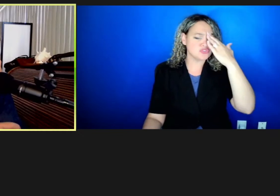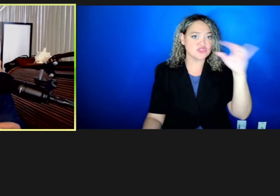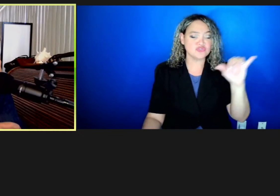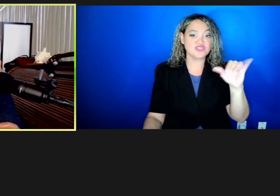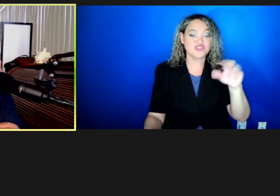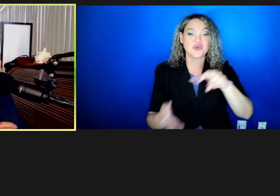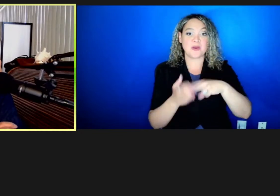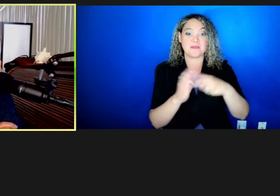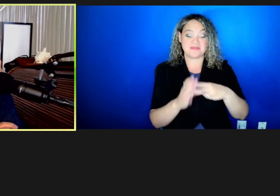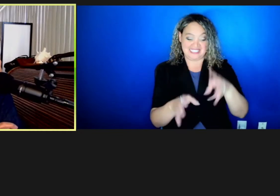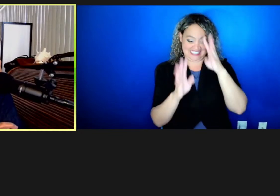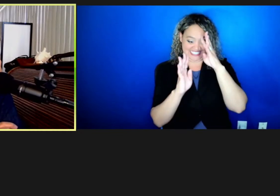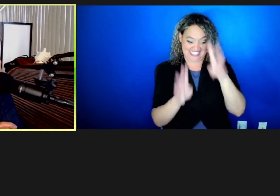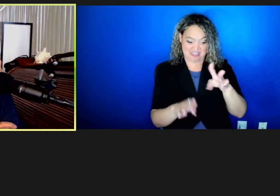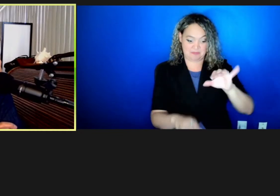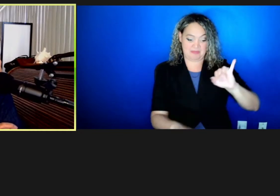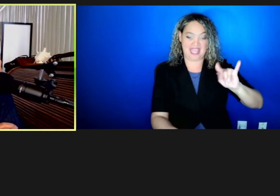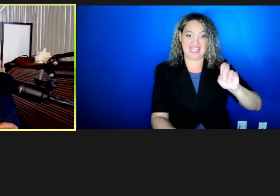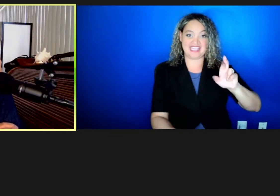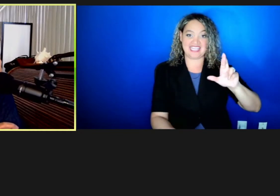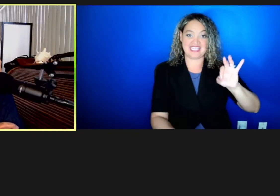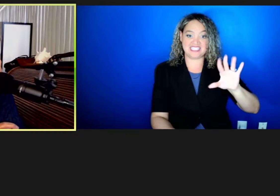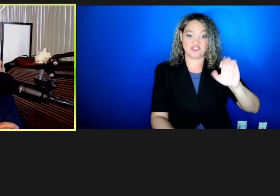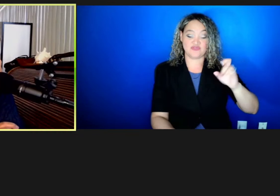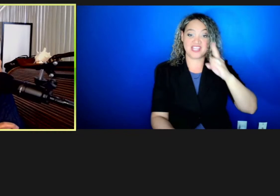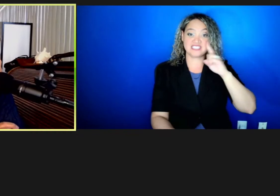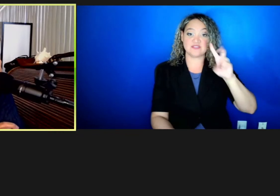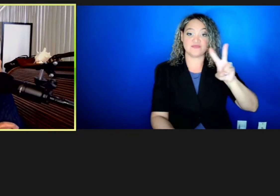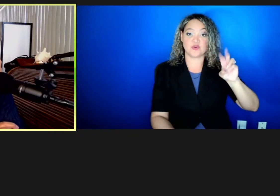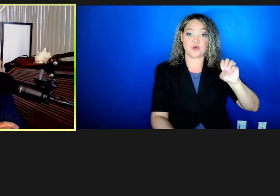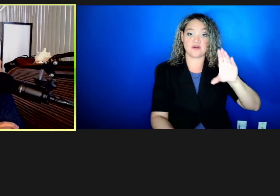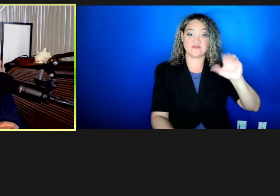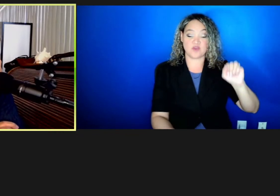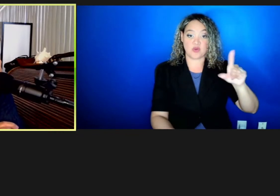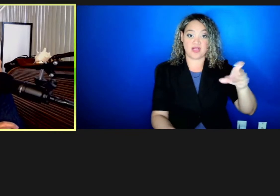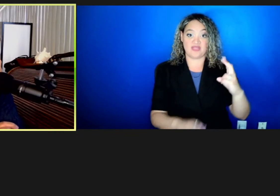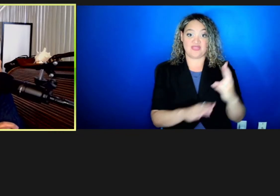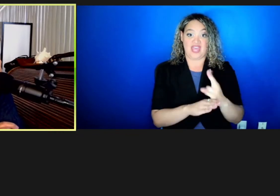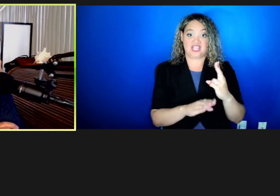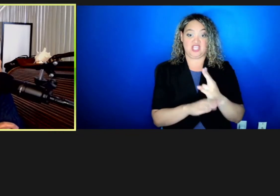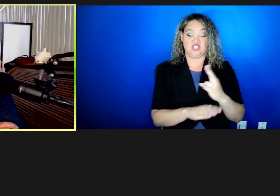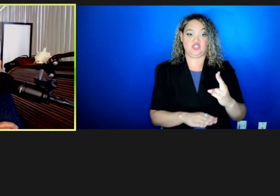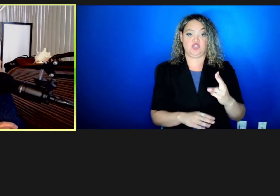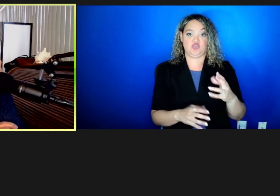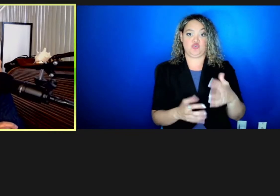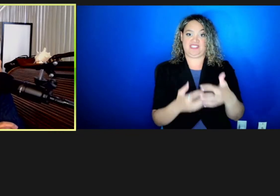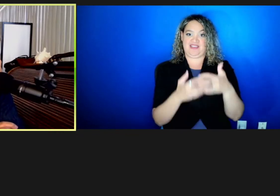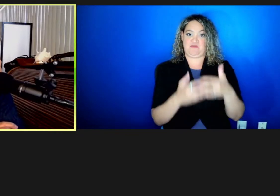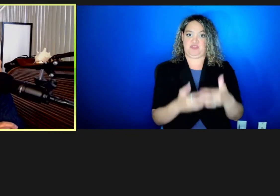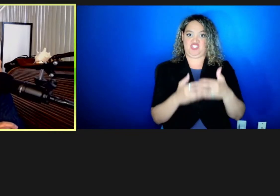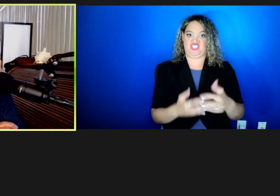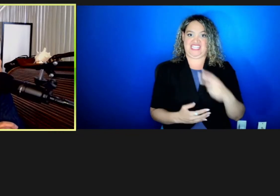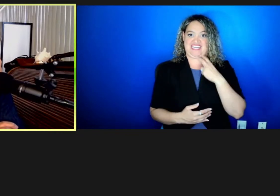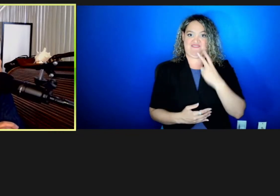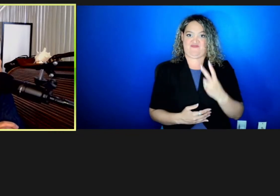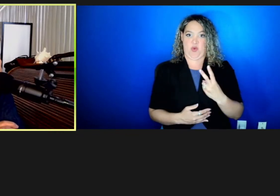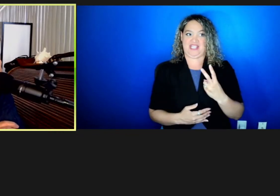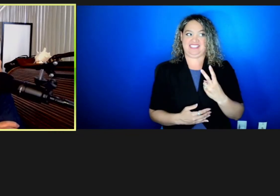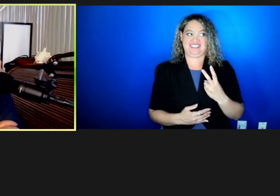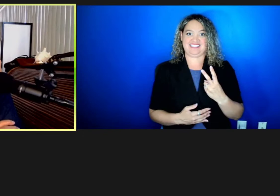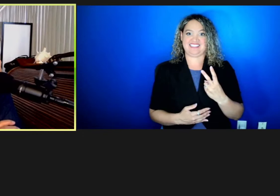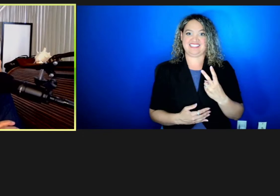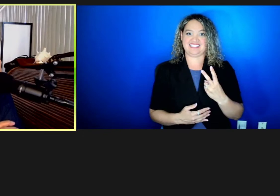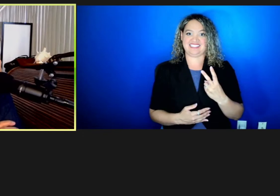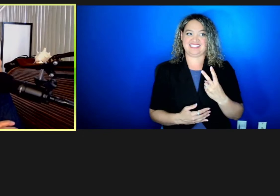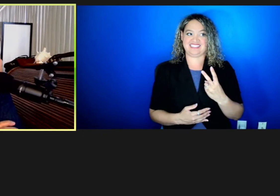to a voice output communication device which could speak with a mechanical sounding speech synthesizer.